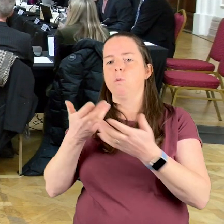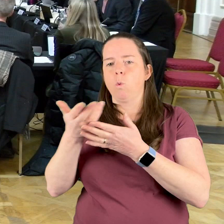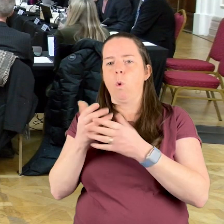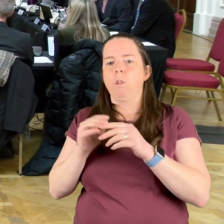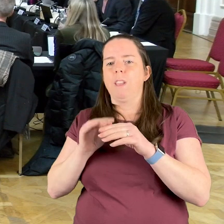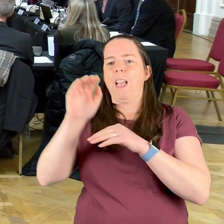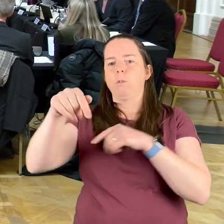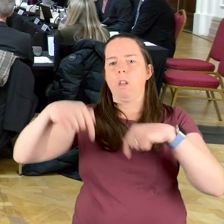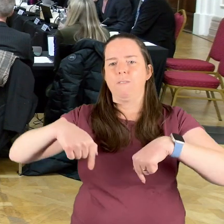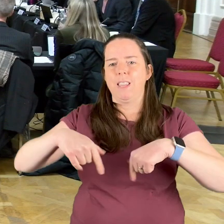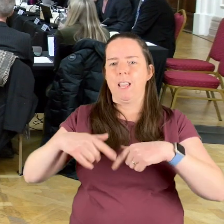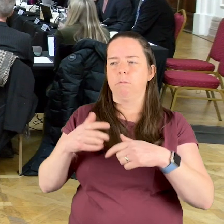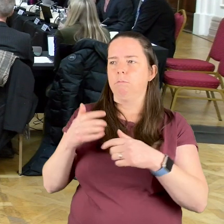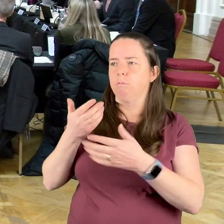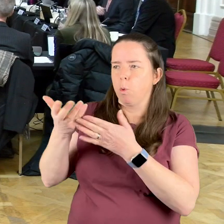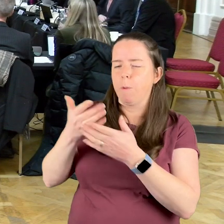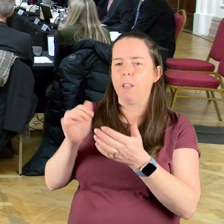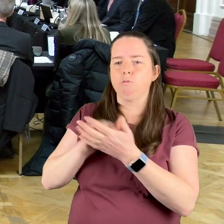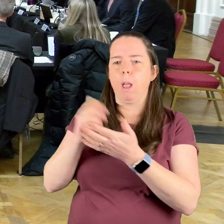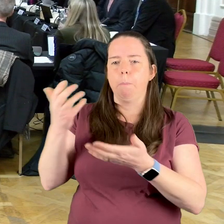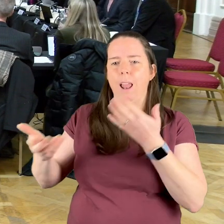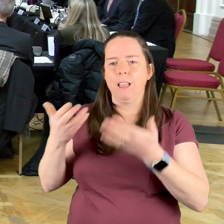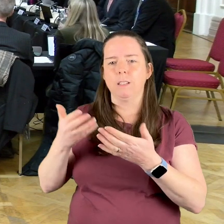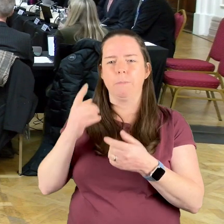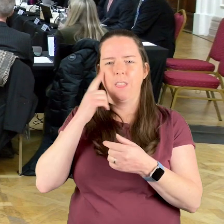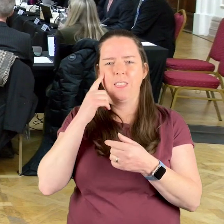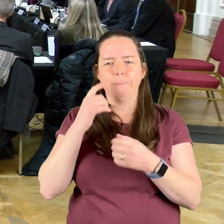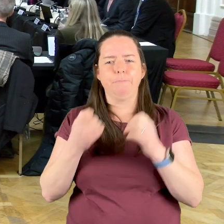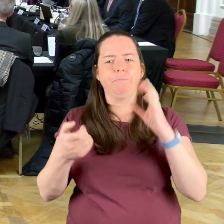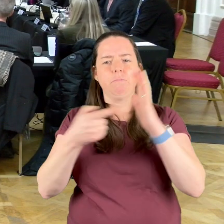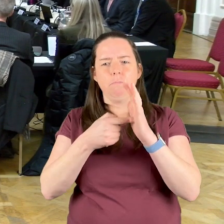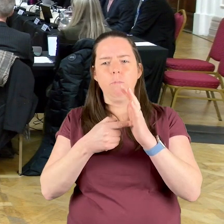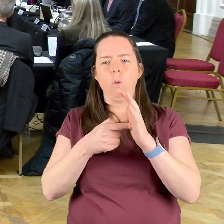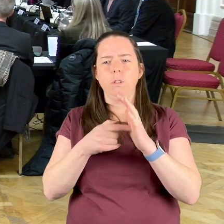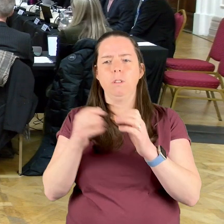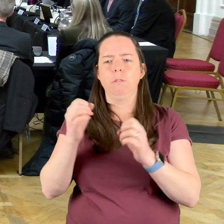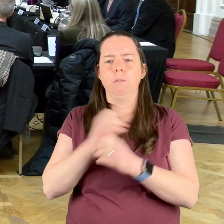perhaps talk outside of here about finding the right balance,